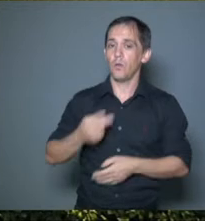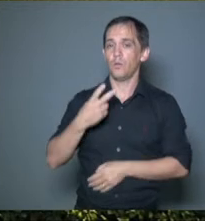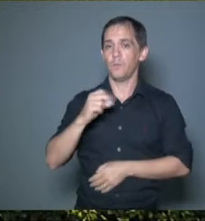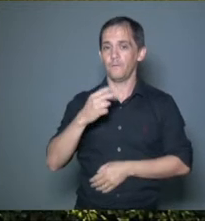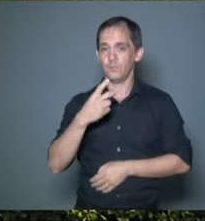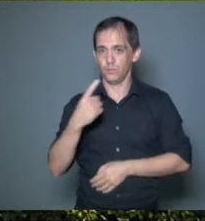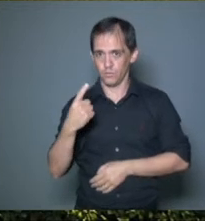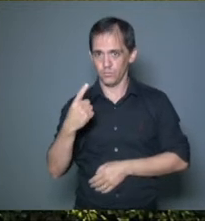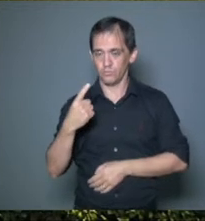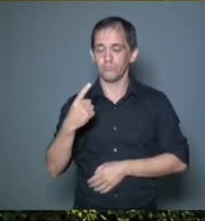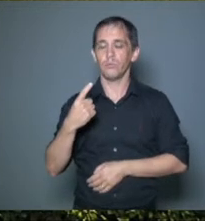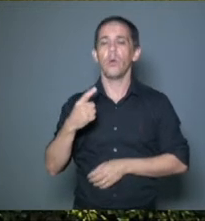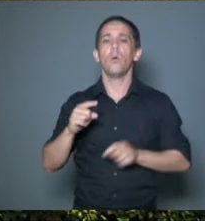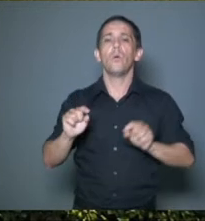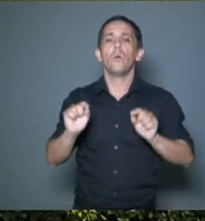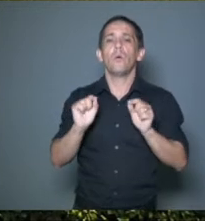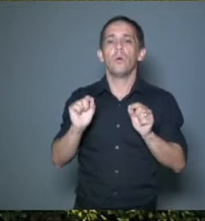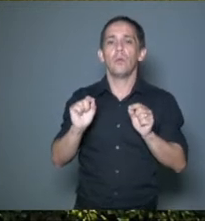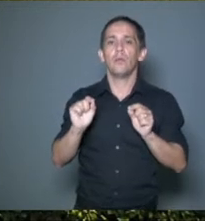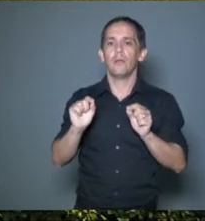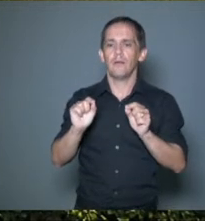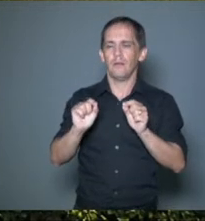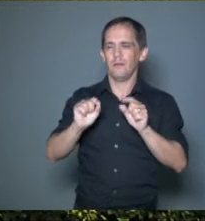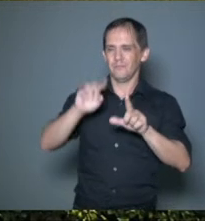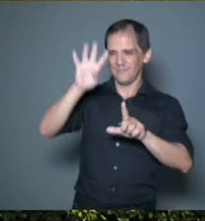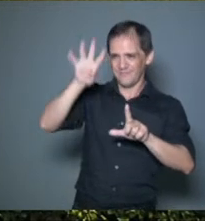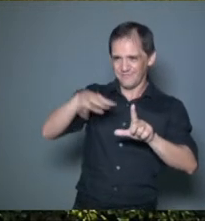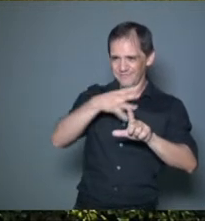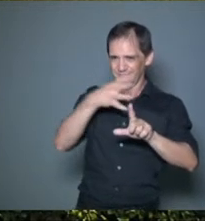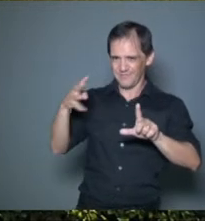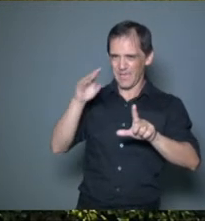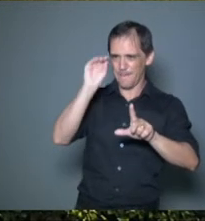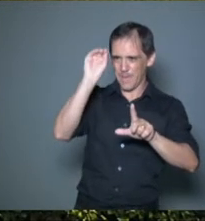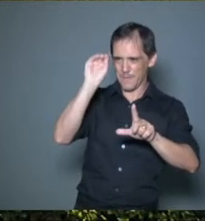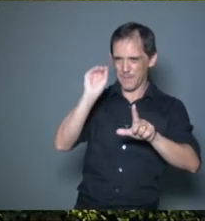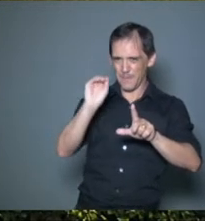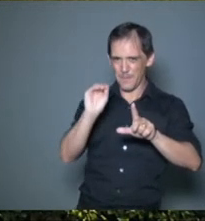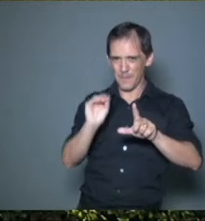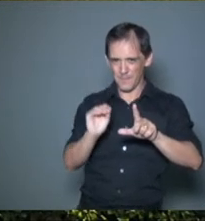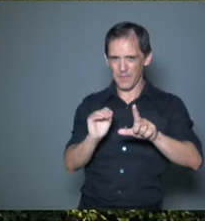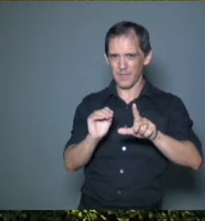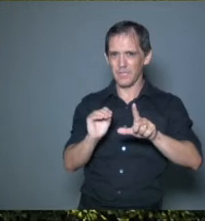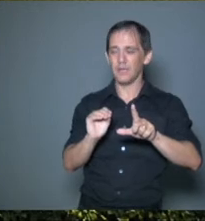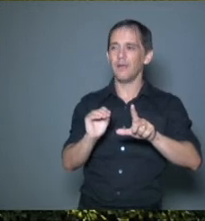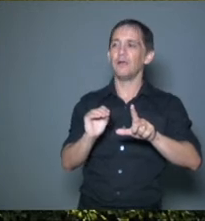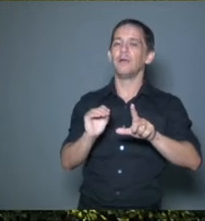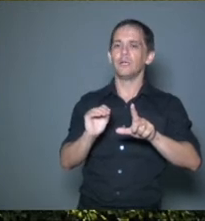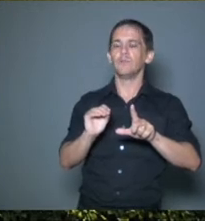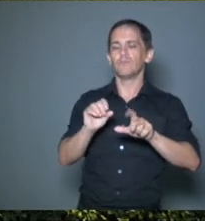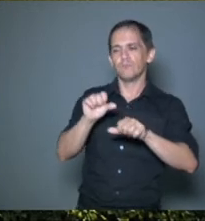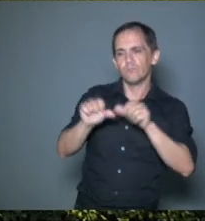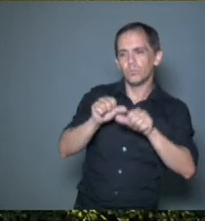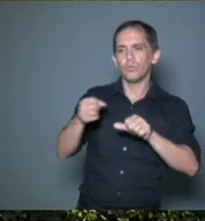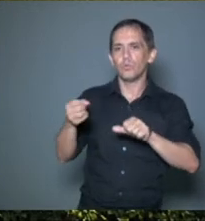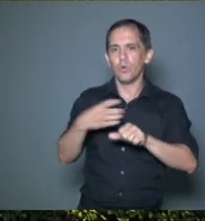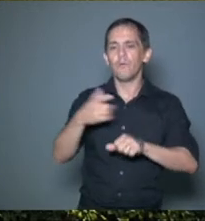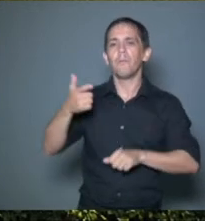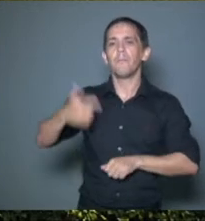now, then in 2021, we updated this matrix. We once again talked to